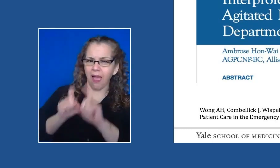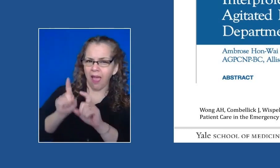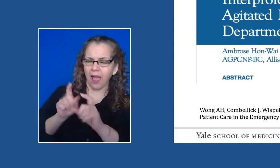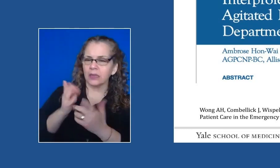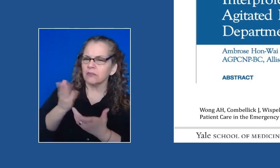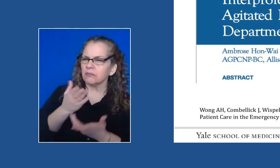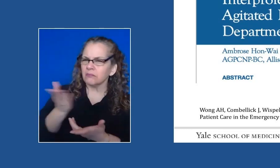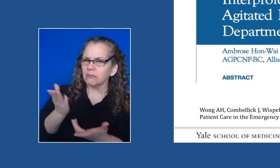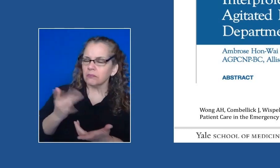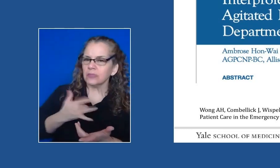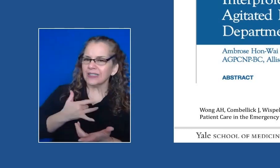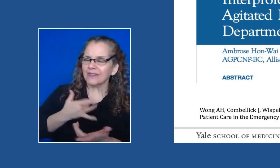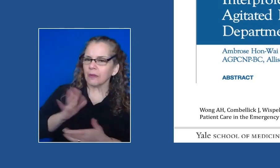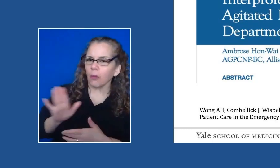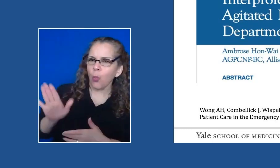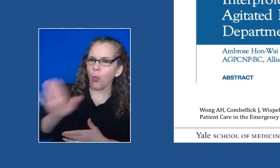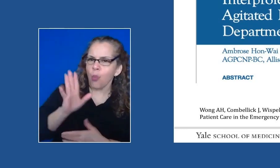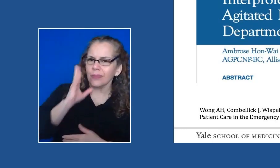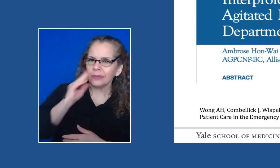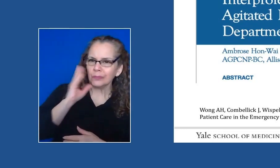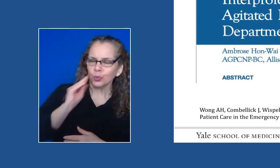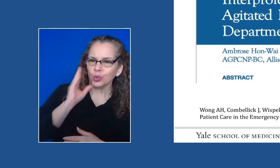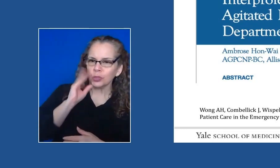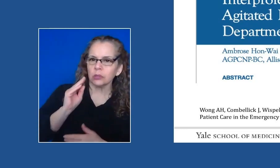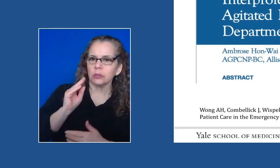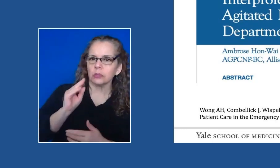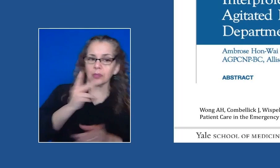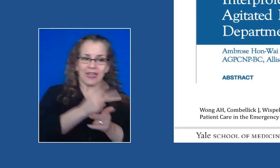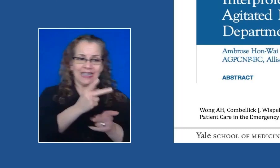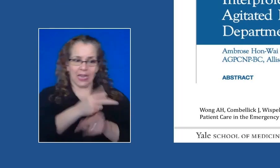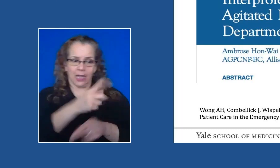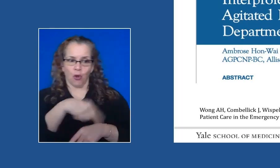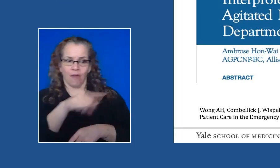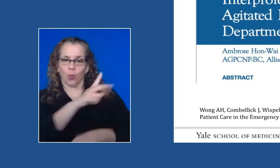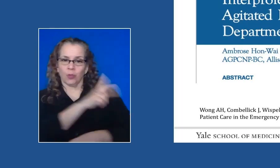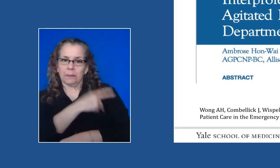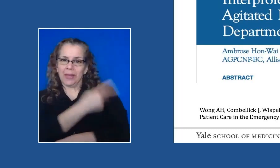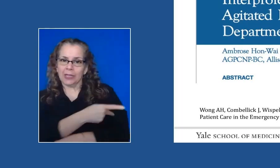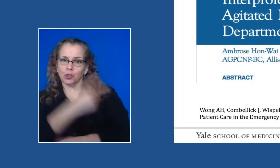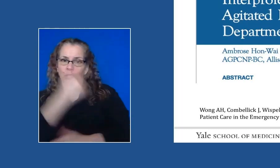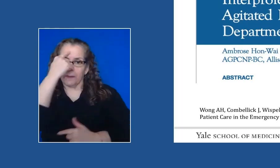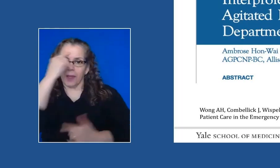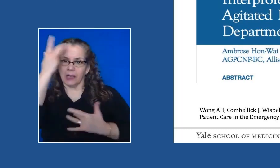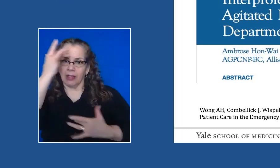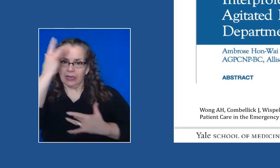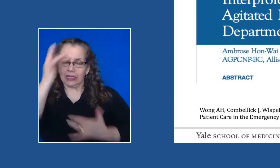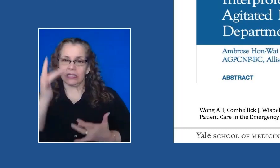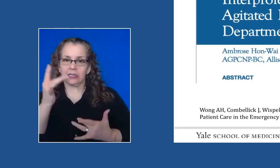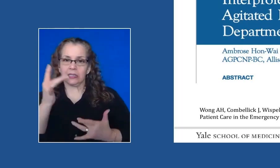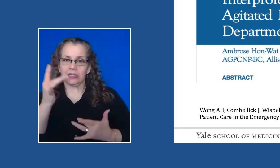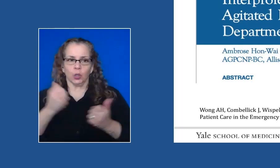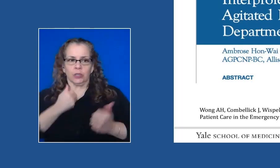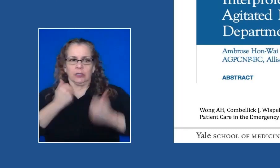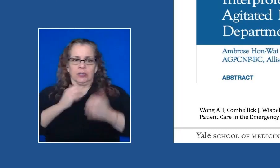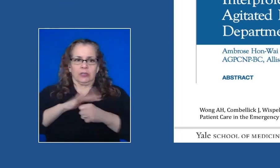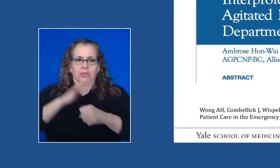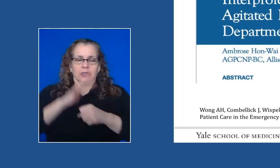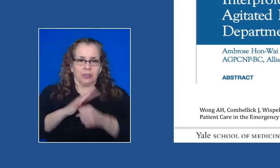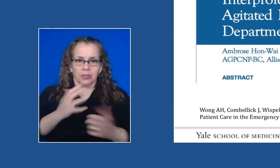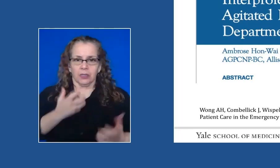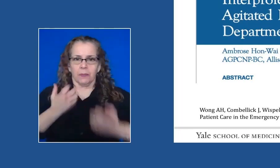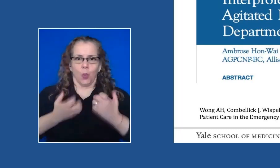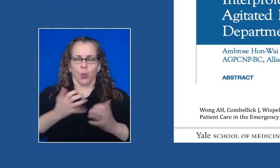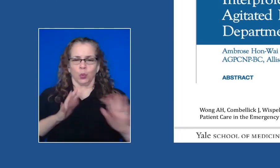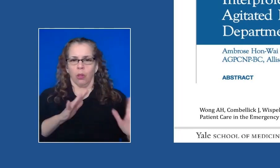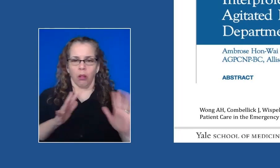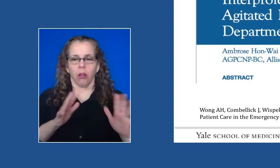like for them when they take care of patients with agitation, with mental illness, and thinking about how they take care of that in the context of